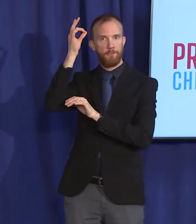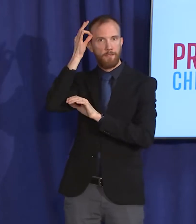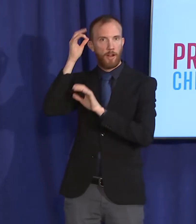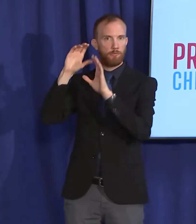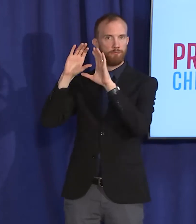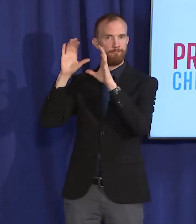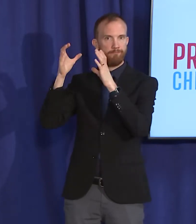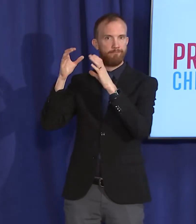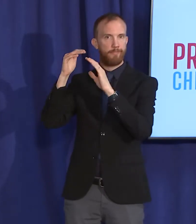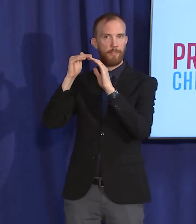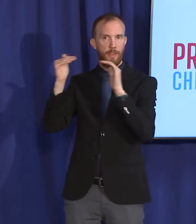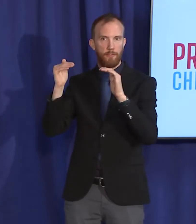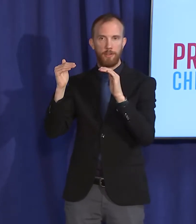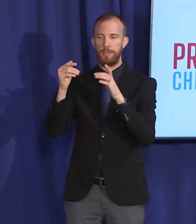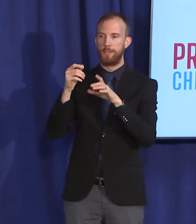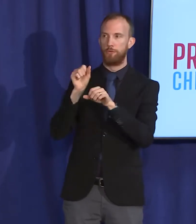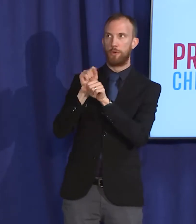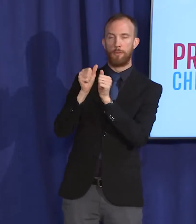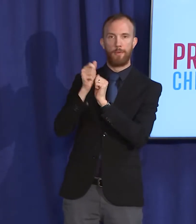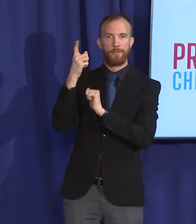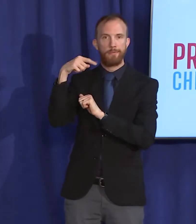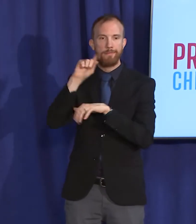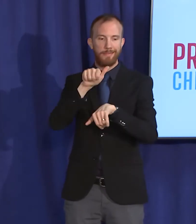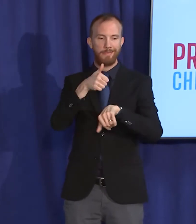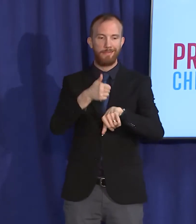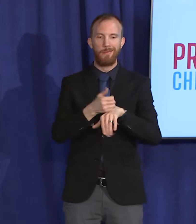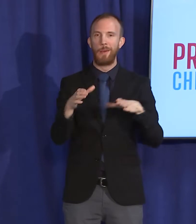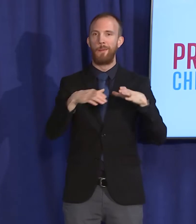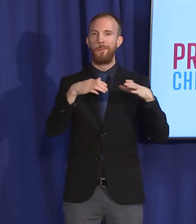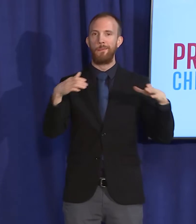mass vaccination sites like the United Center.